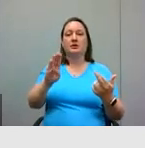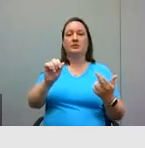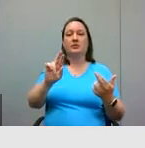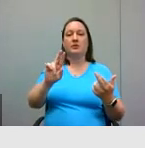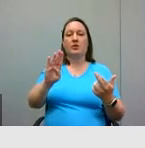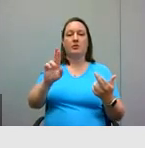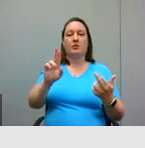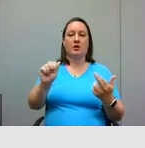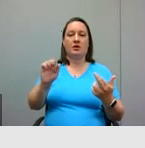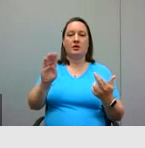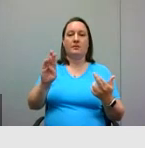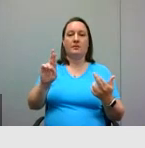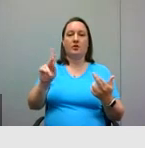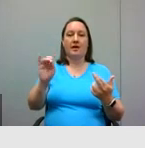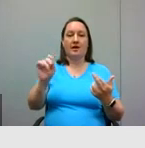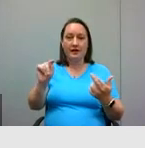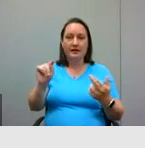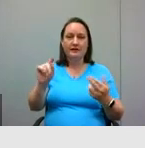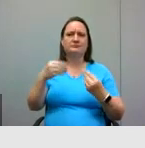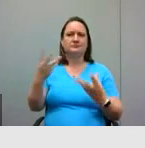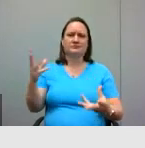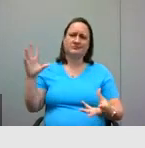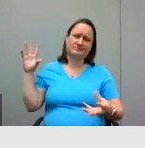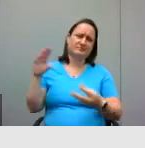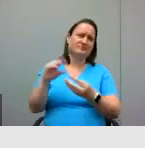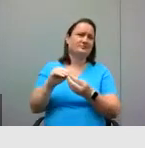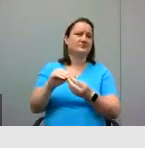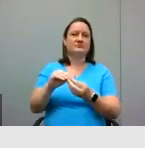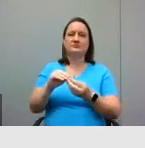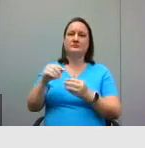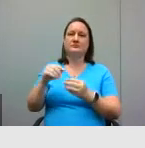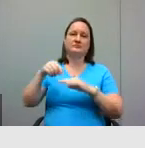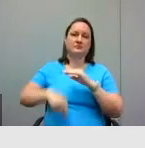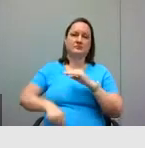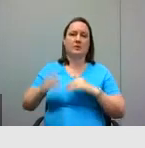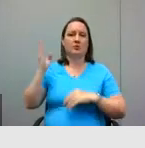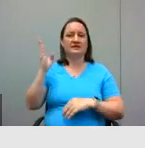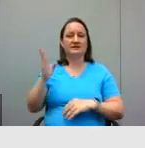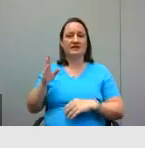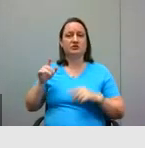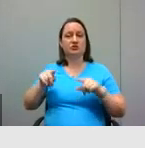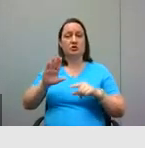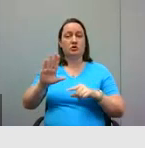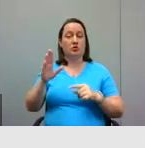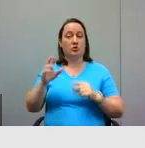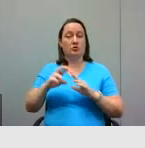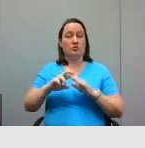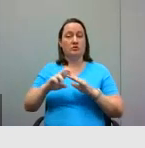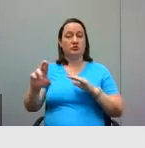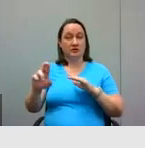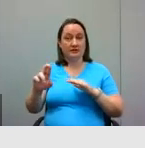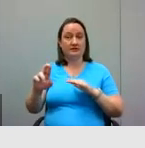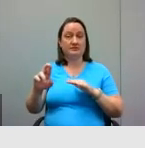you all a very comprehensive presentation at your retreat as far as we do every 3 years